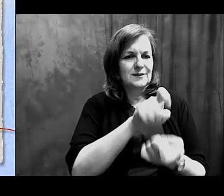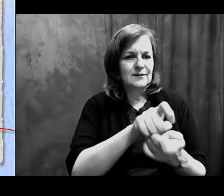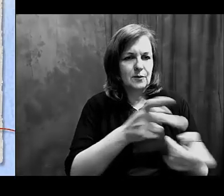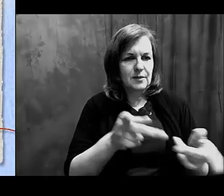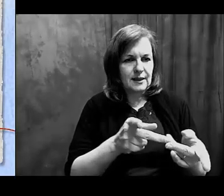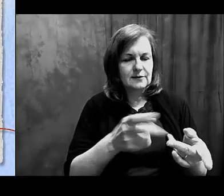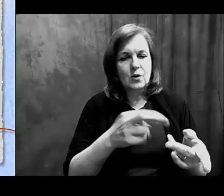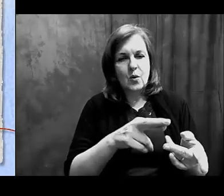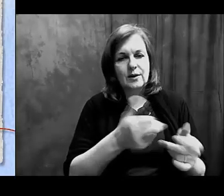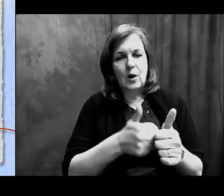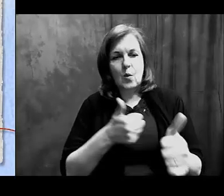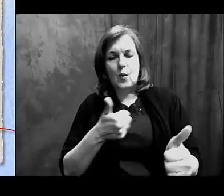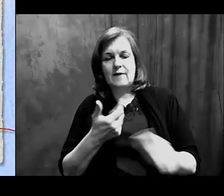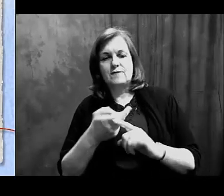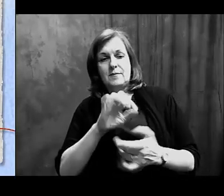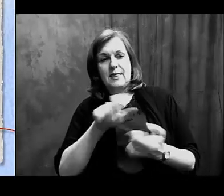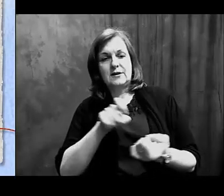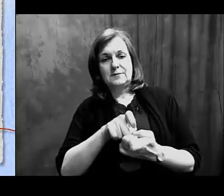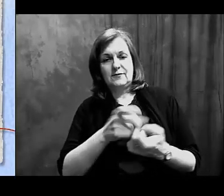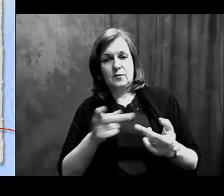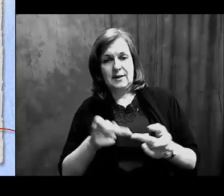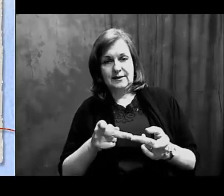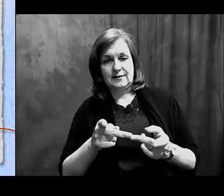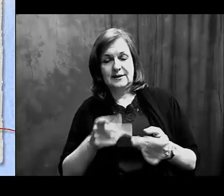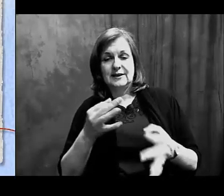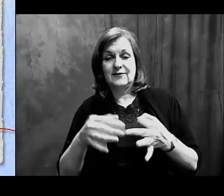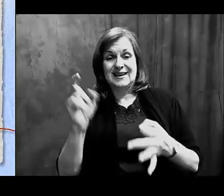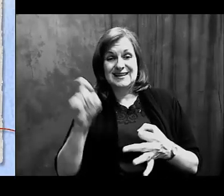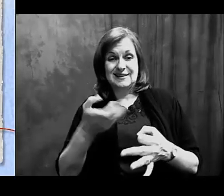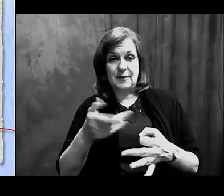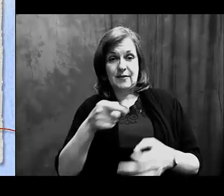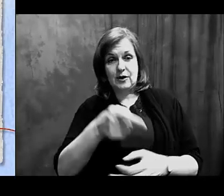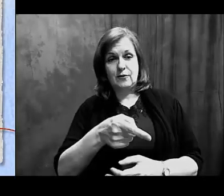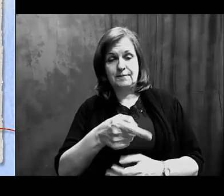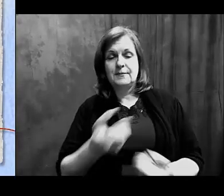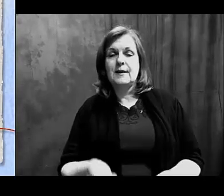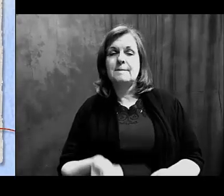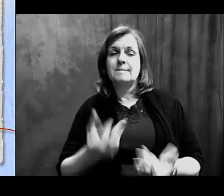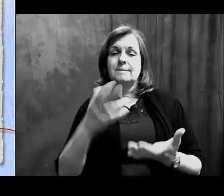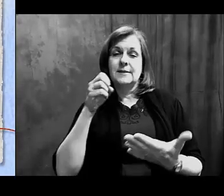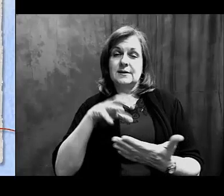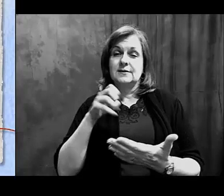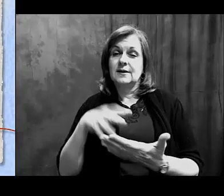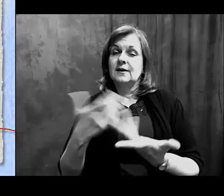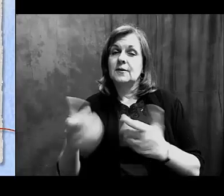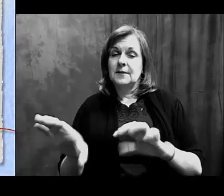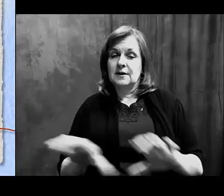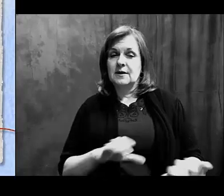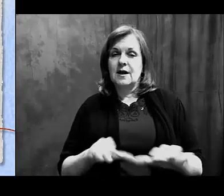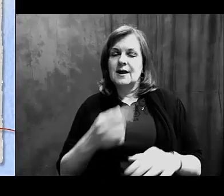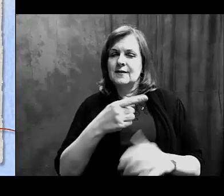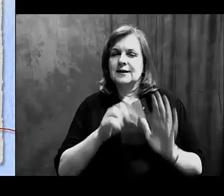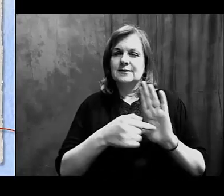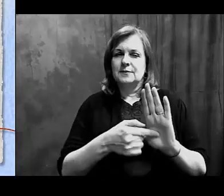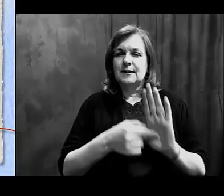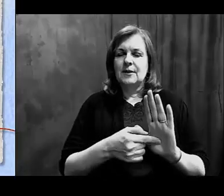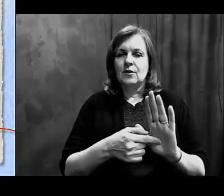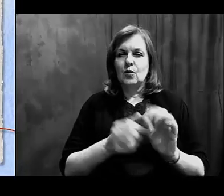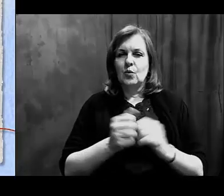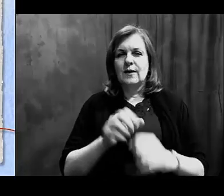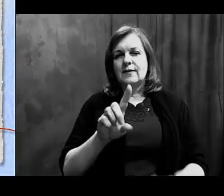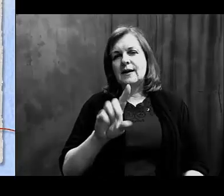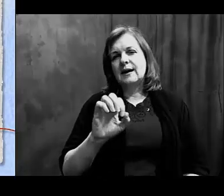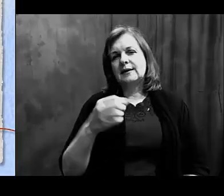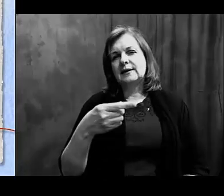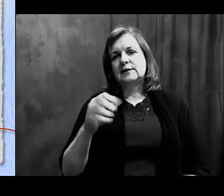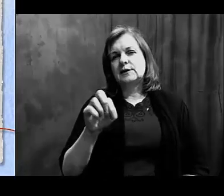from particular sources in the environment of things they need. Many studies have been done. This is with the